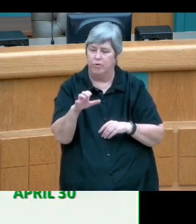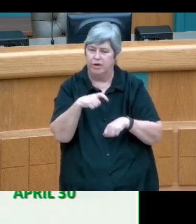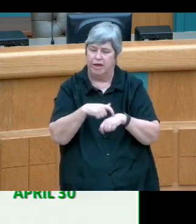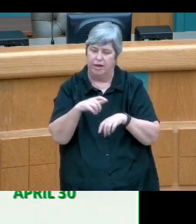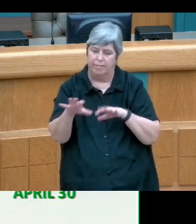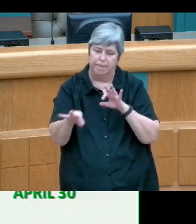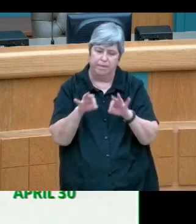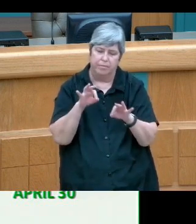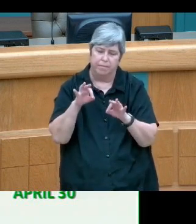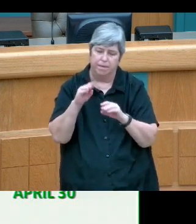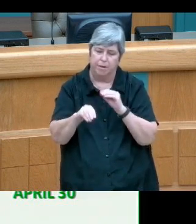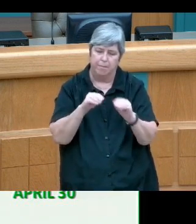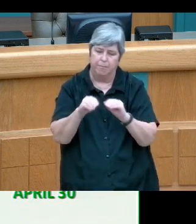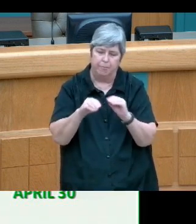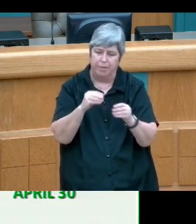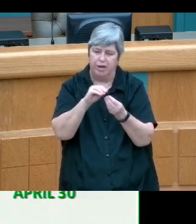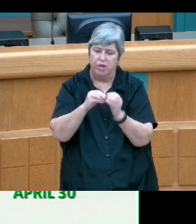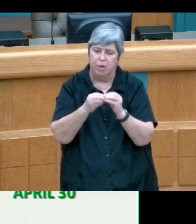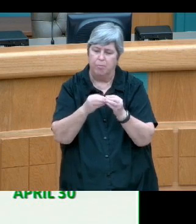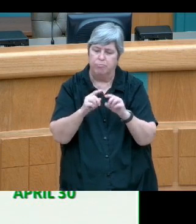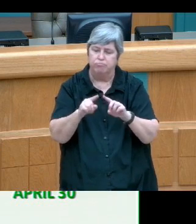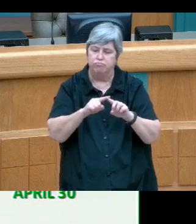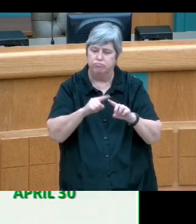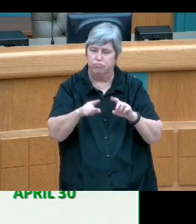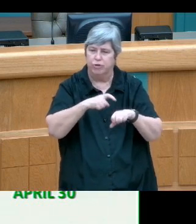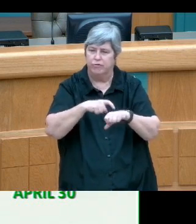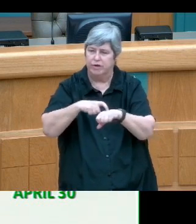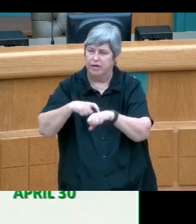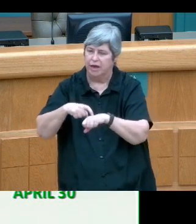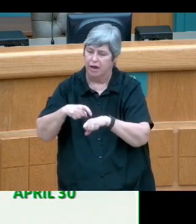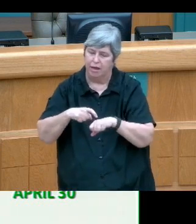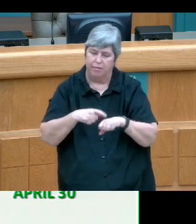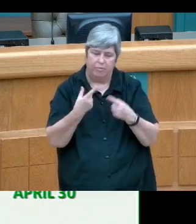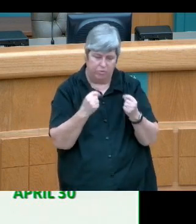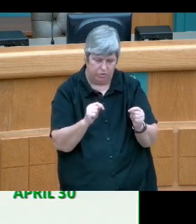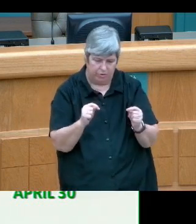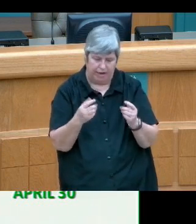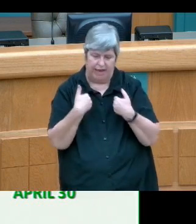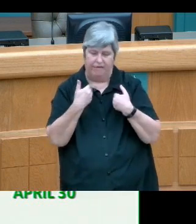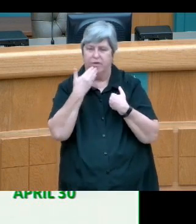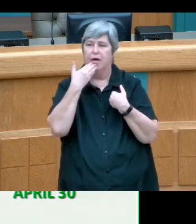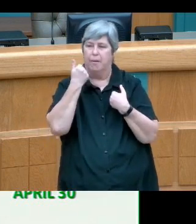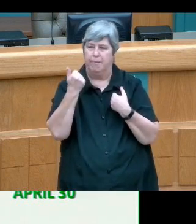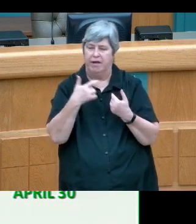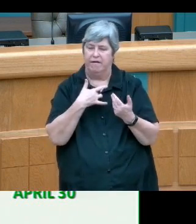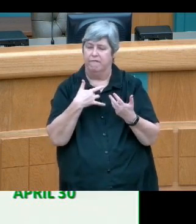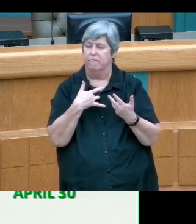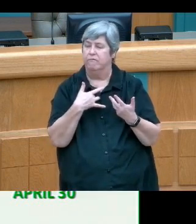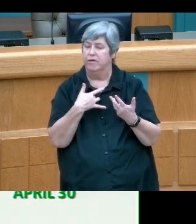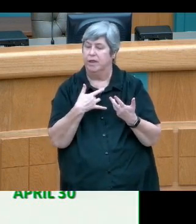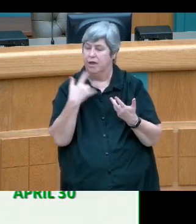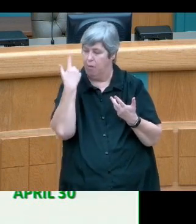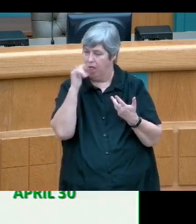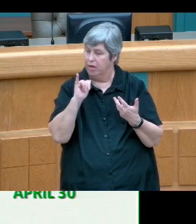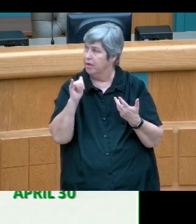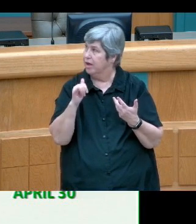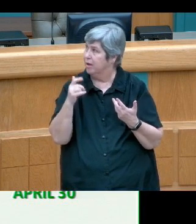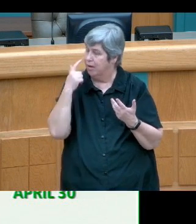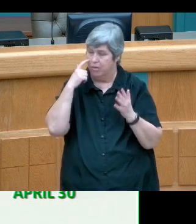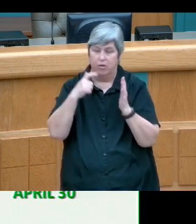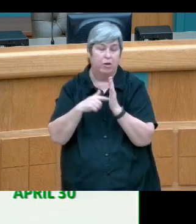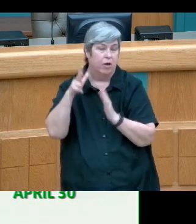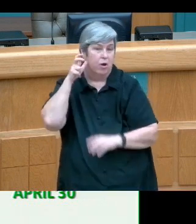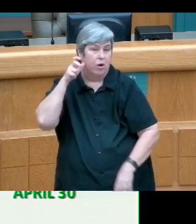the inputs to the model from distributions to allow us to get a better sense of the shape of the curve. You'll notice that you've heard